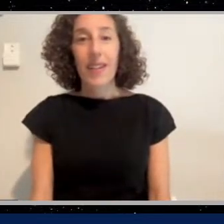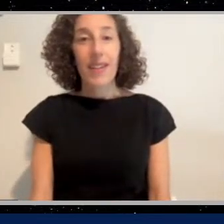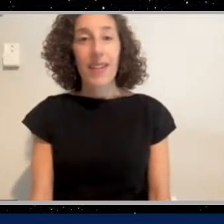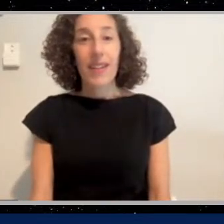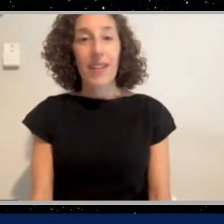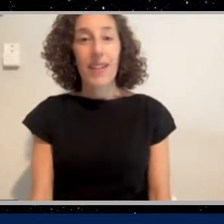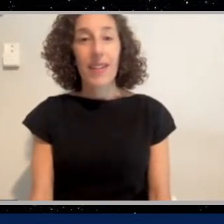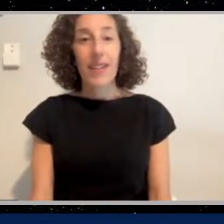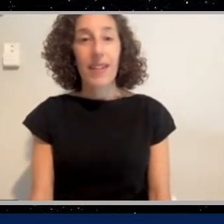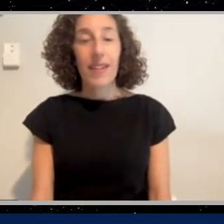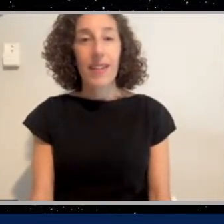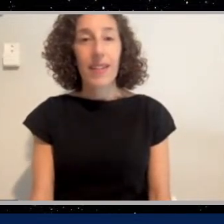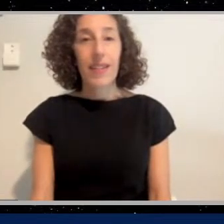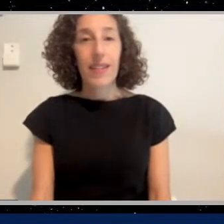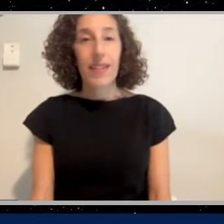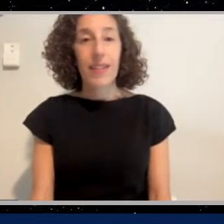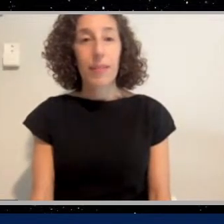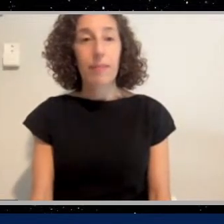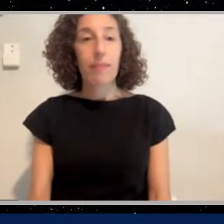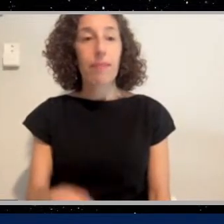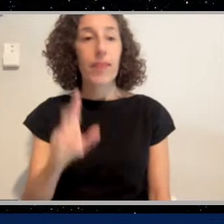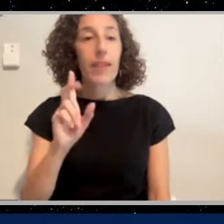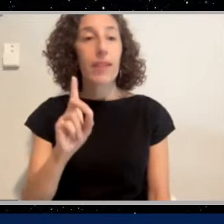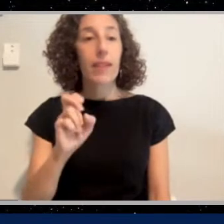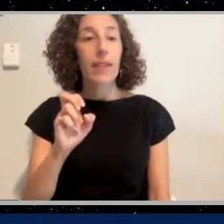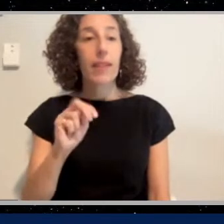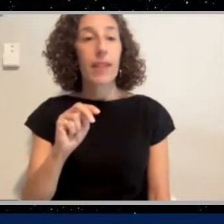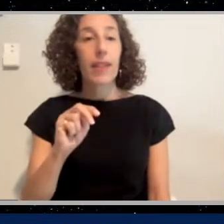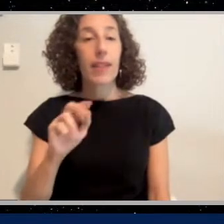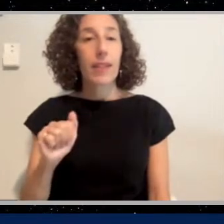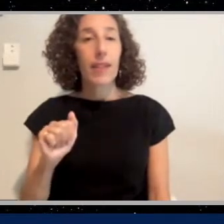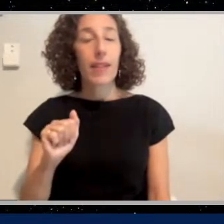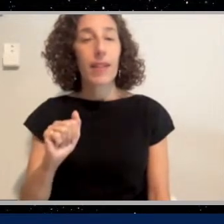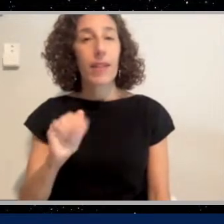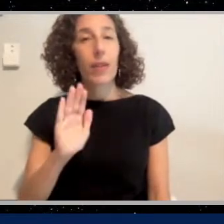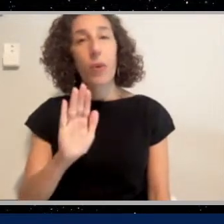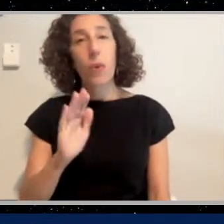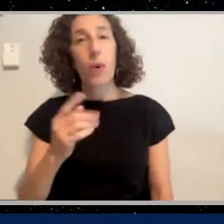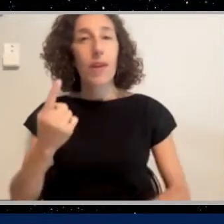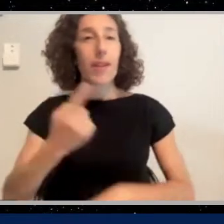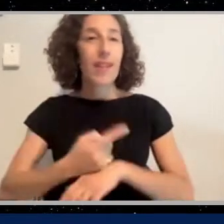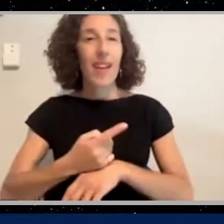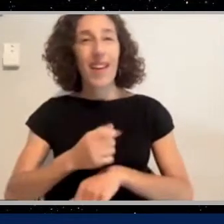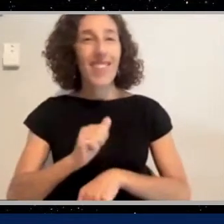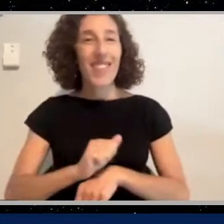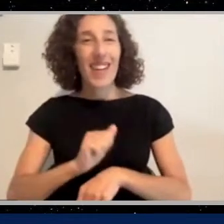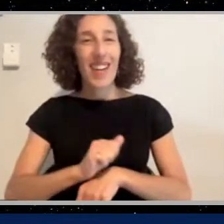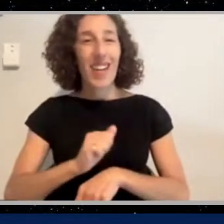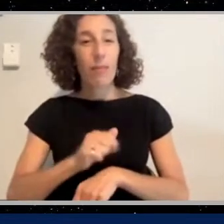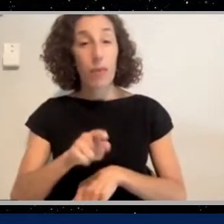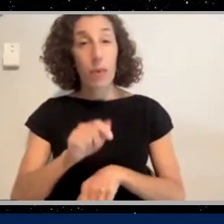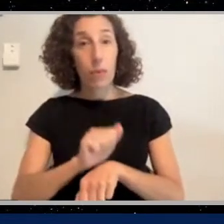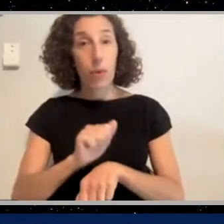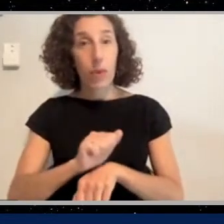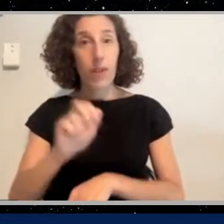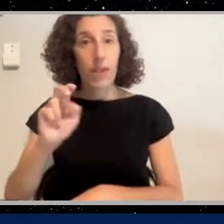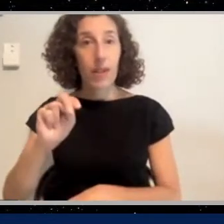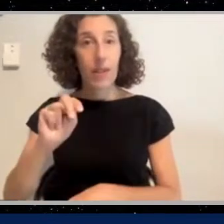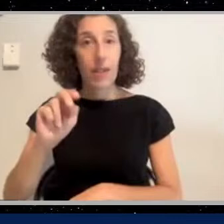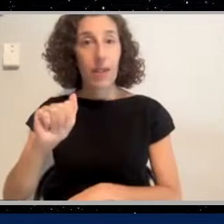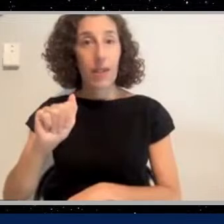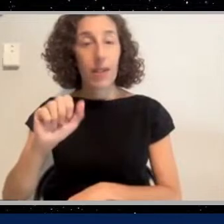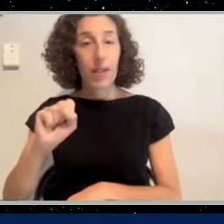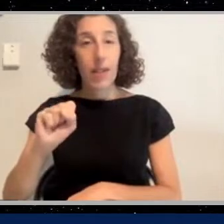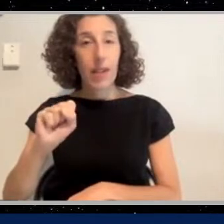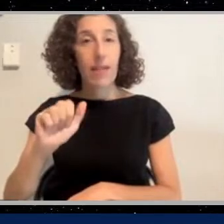Dina, I had a question about your day job. So with your work at NASA, I